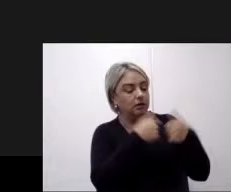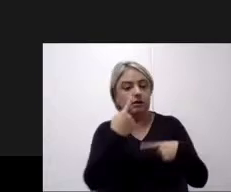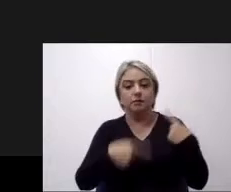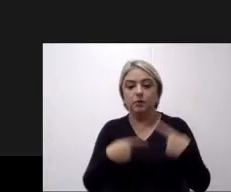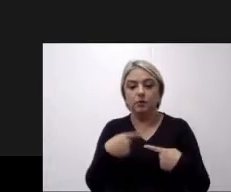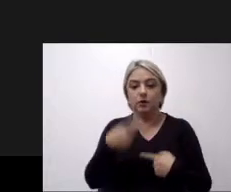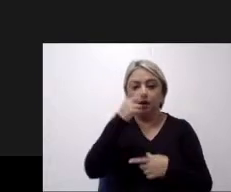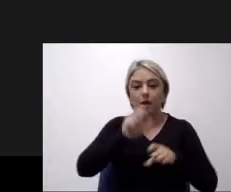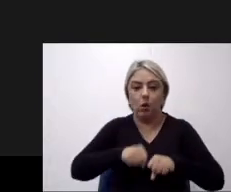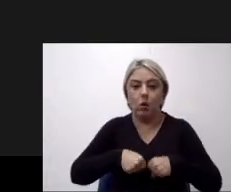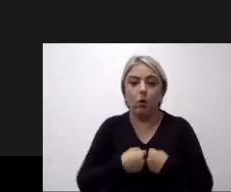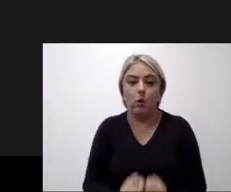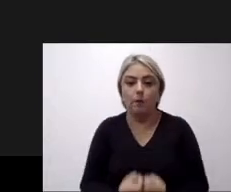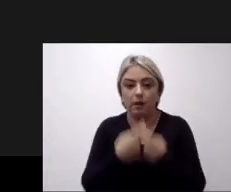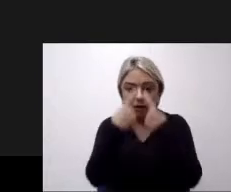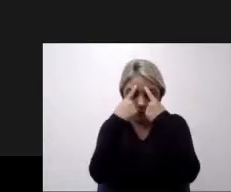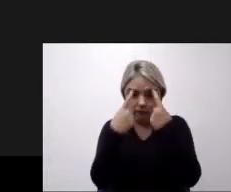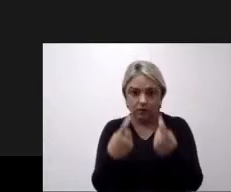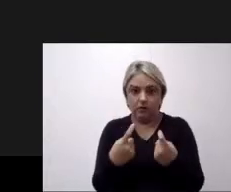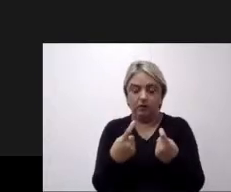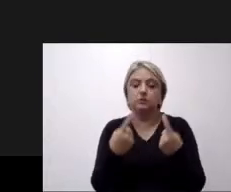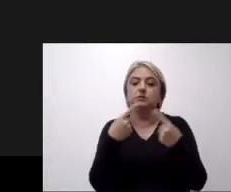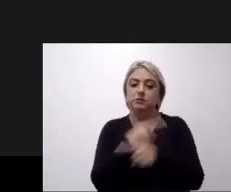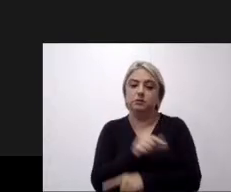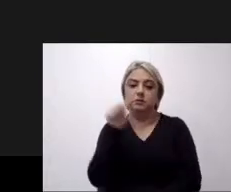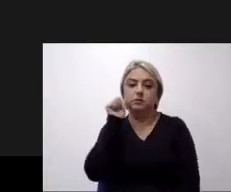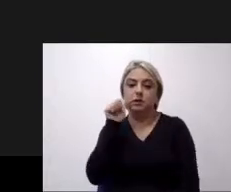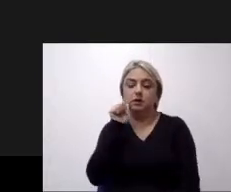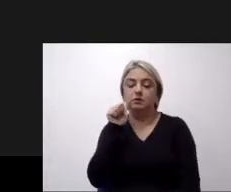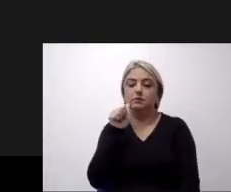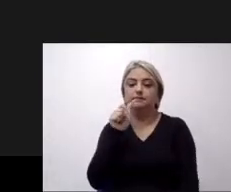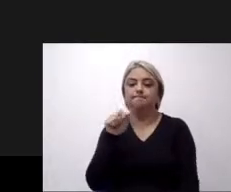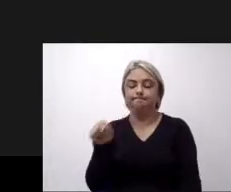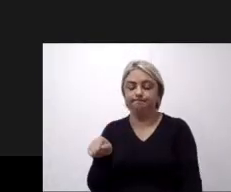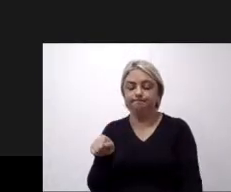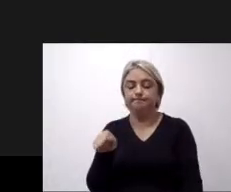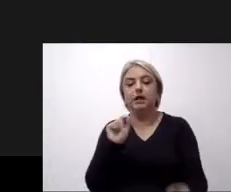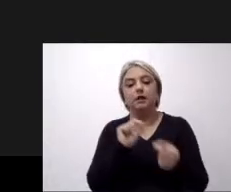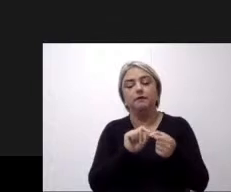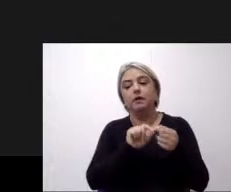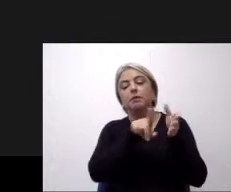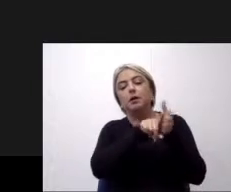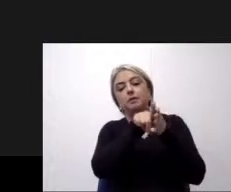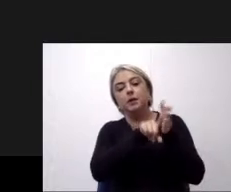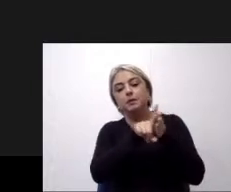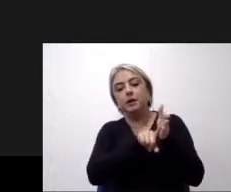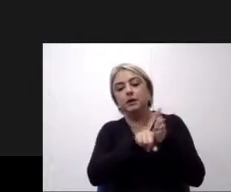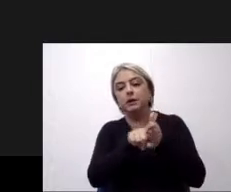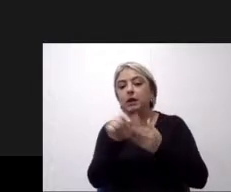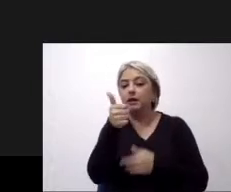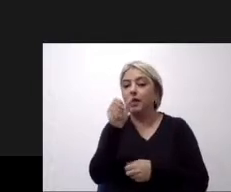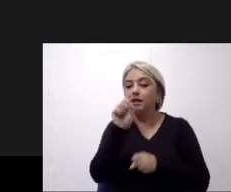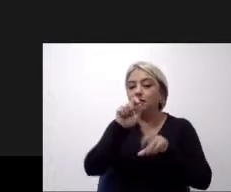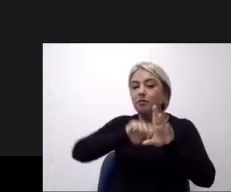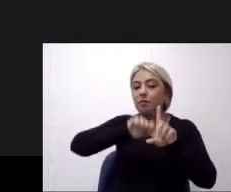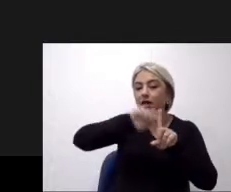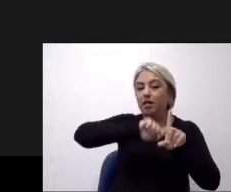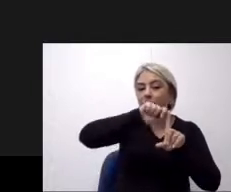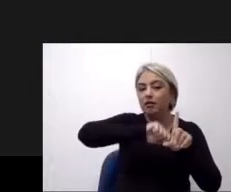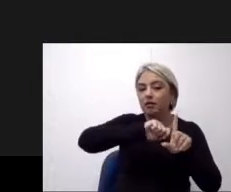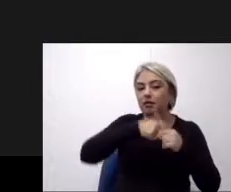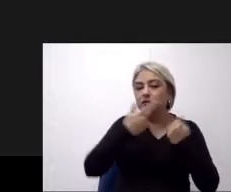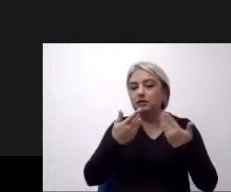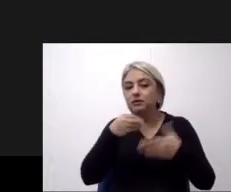women. She has made a 10-month investigation within a judicial police department dedicated to